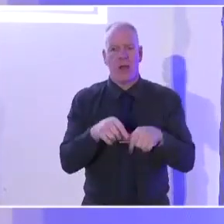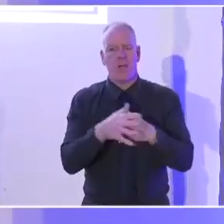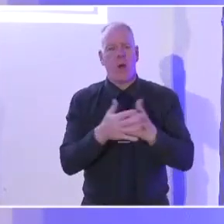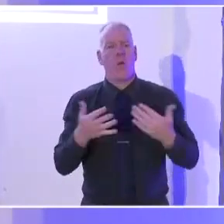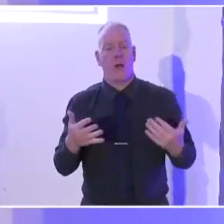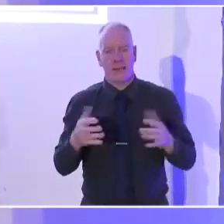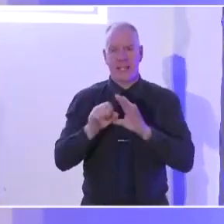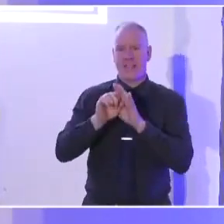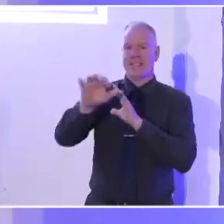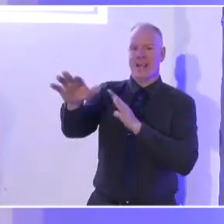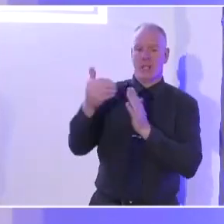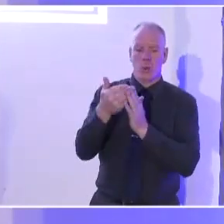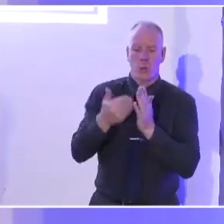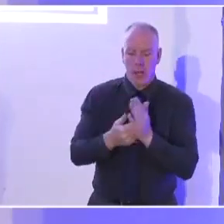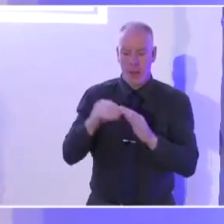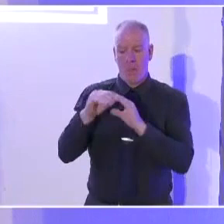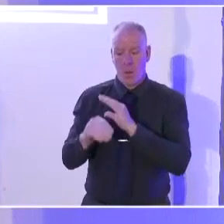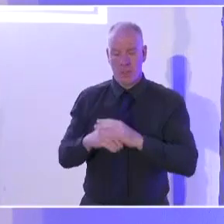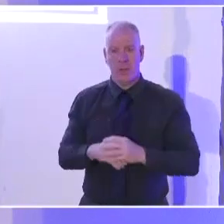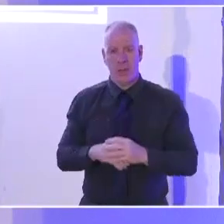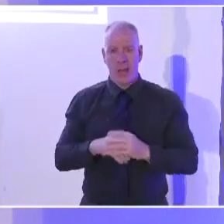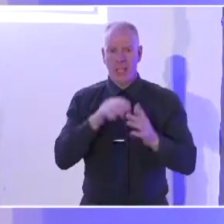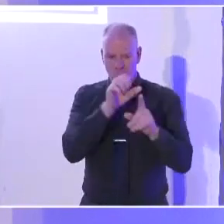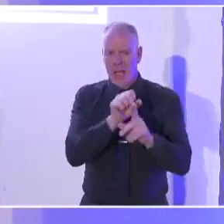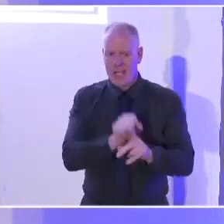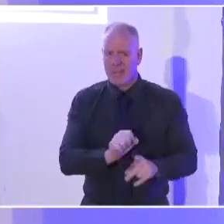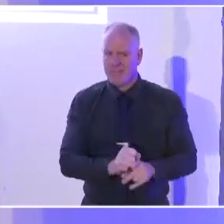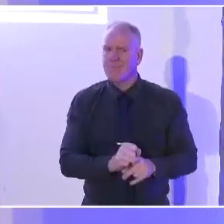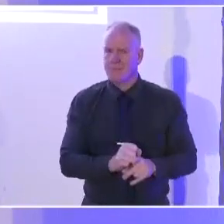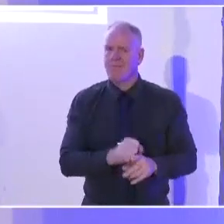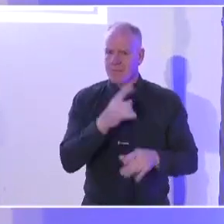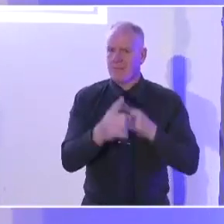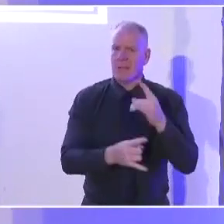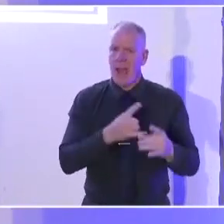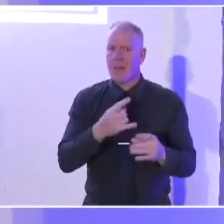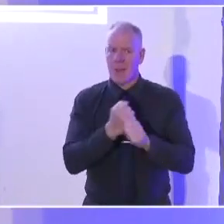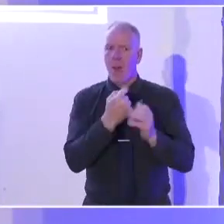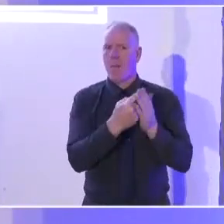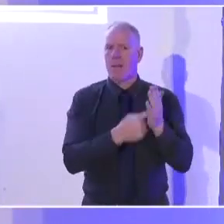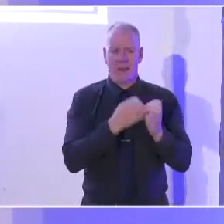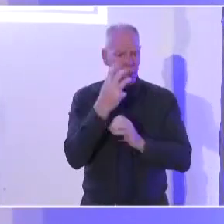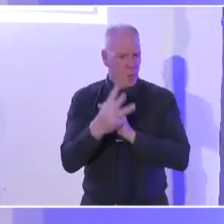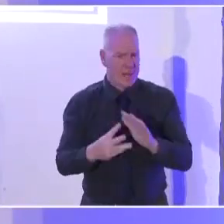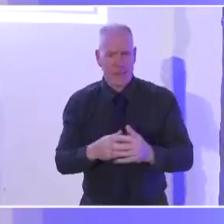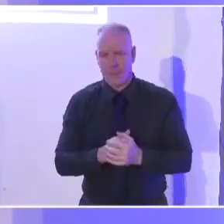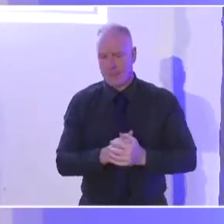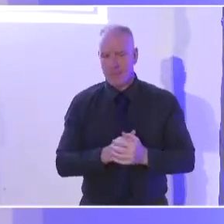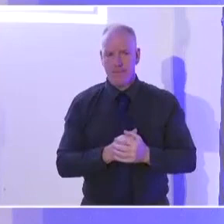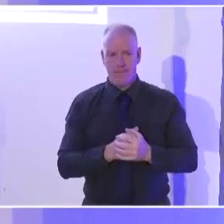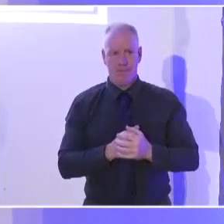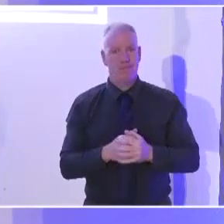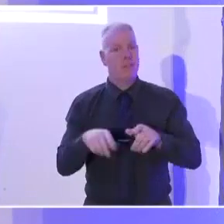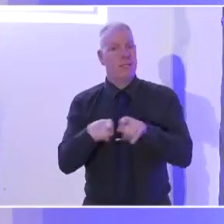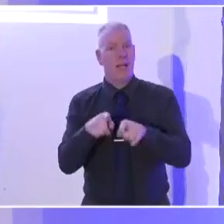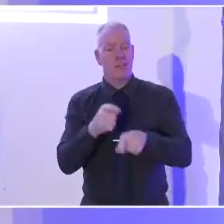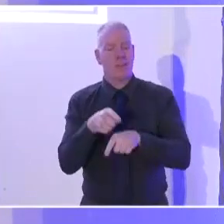the sending of documents by post, and there were spot checks carried out in relation to that policy on a weekly basis. They also